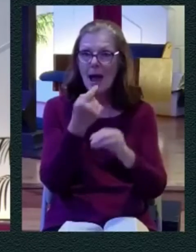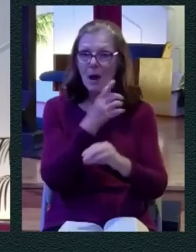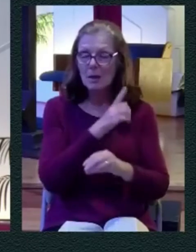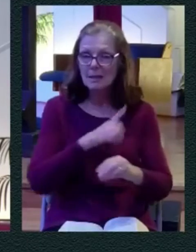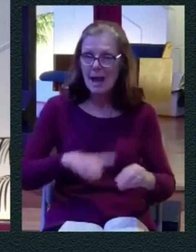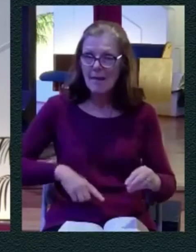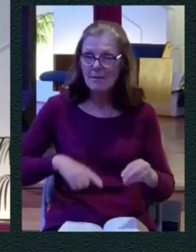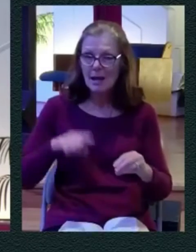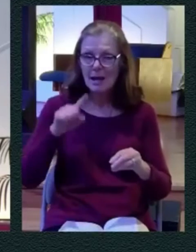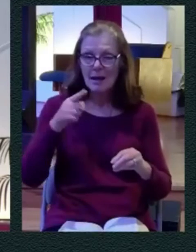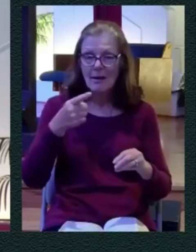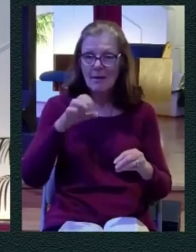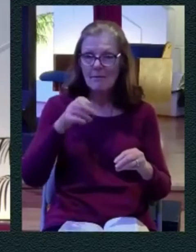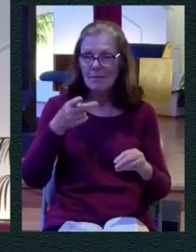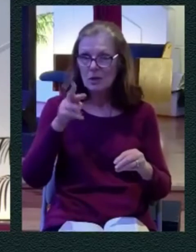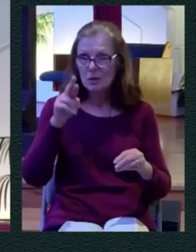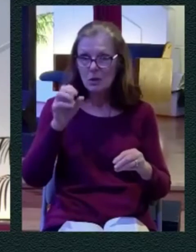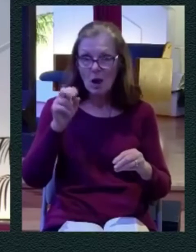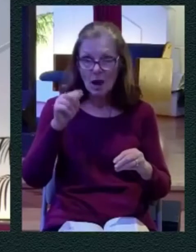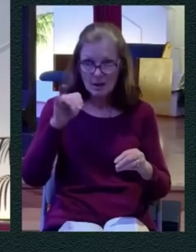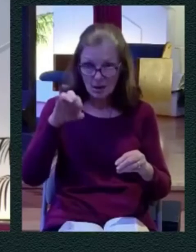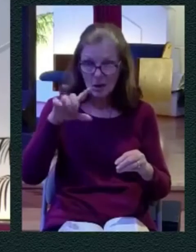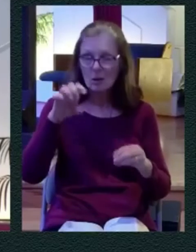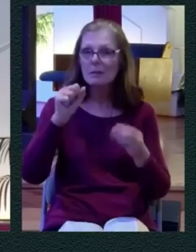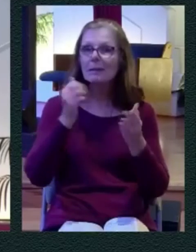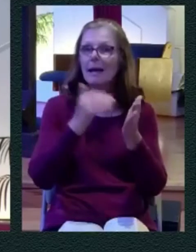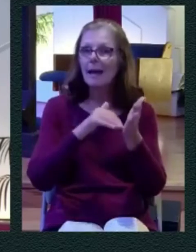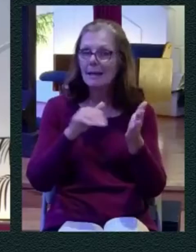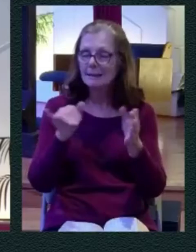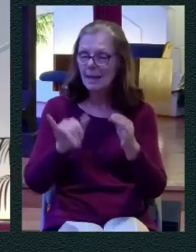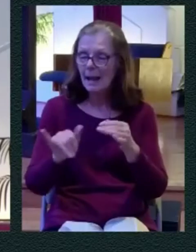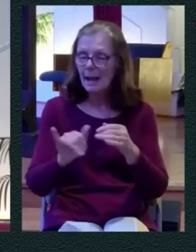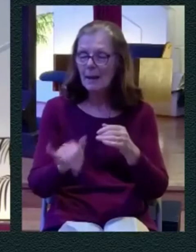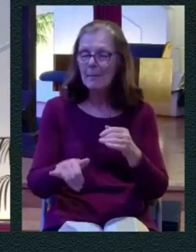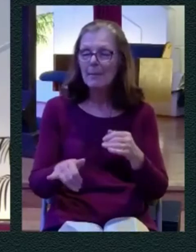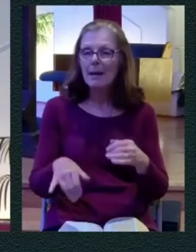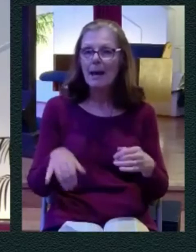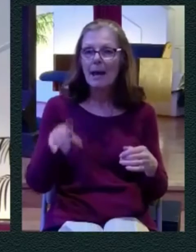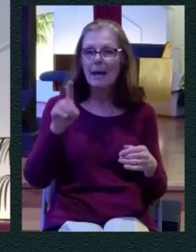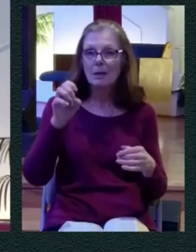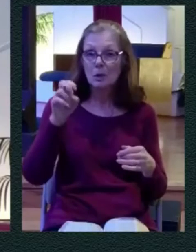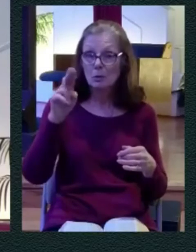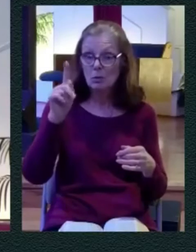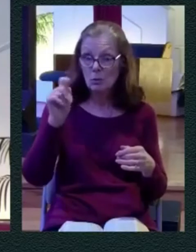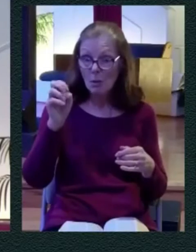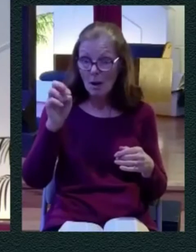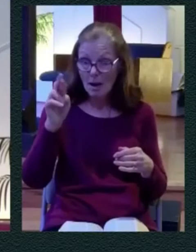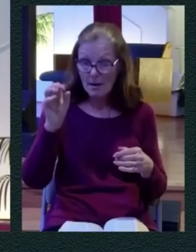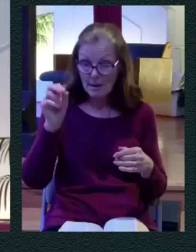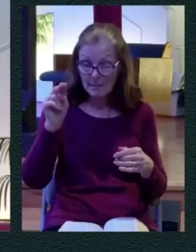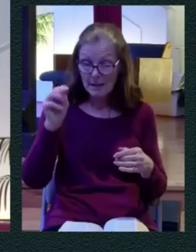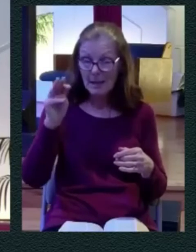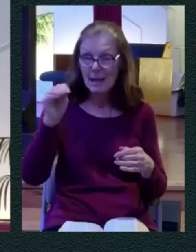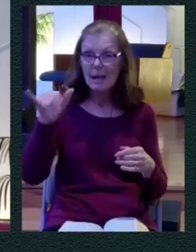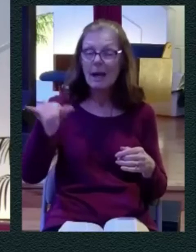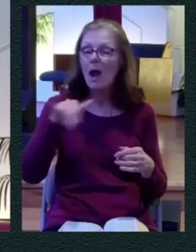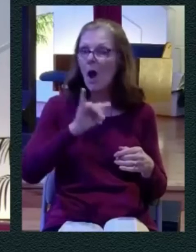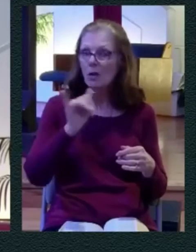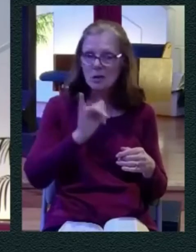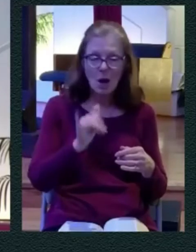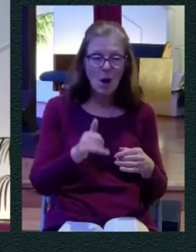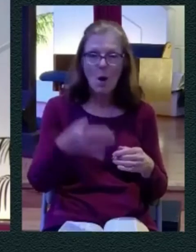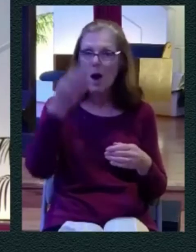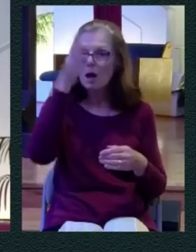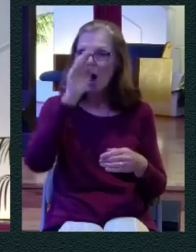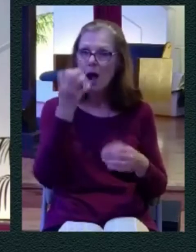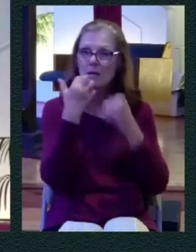they're all rooted back there. Leviticus 26, Deuteronomy 28, covenant curses, God's opposition